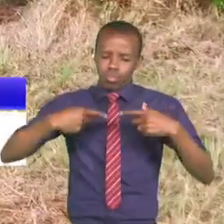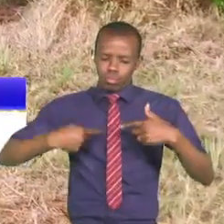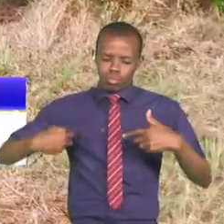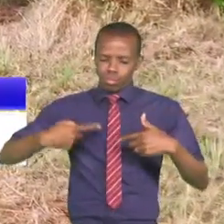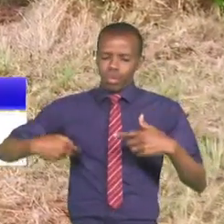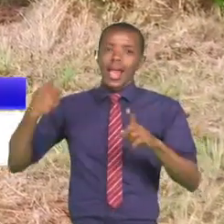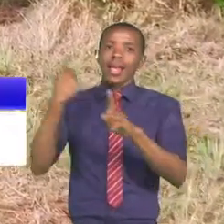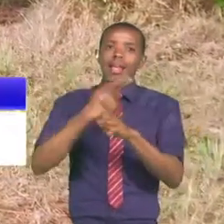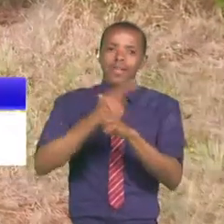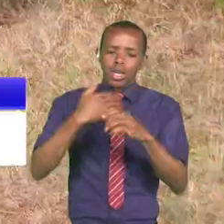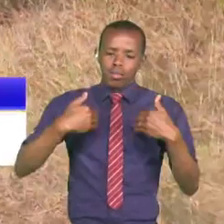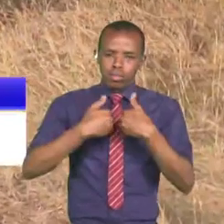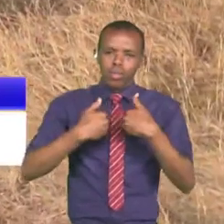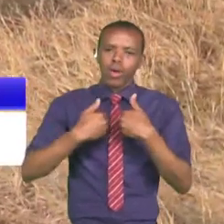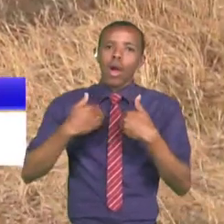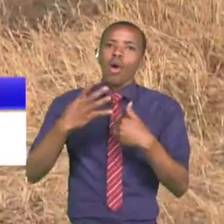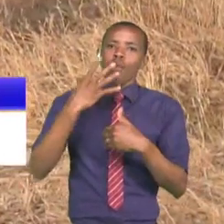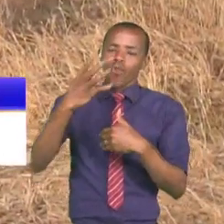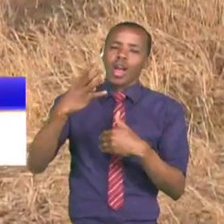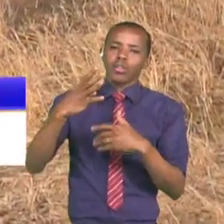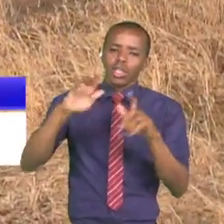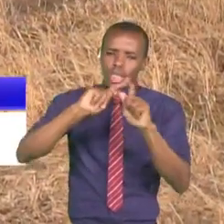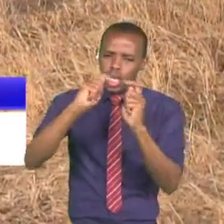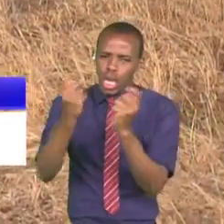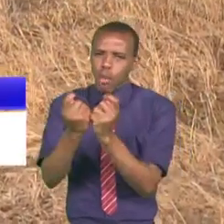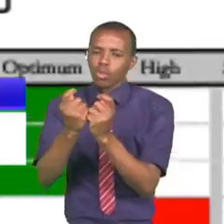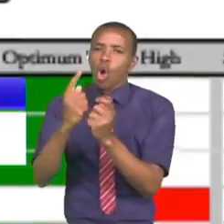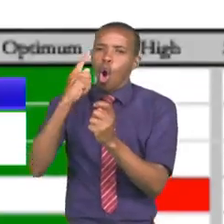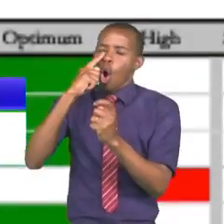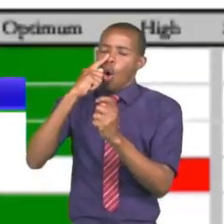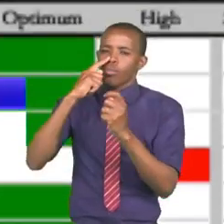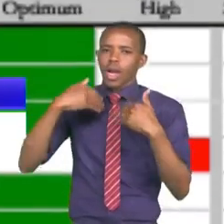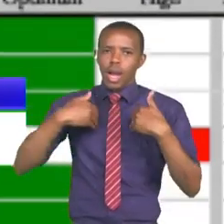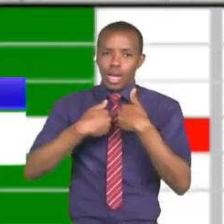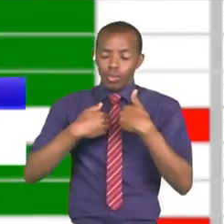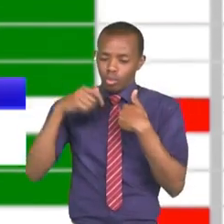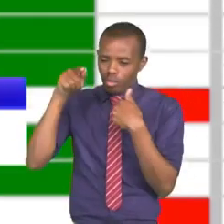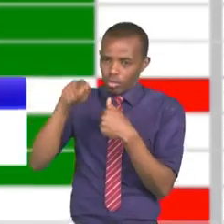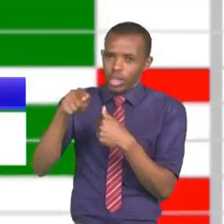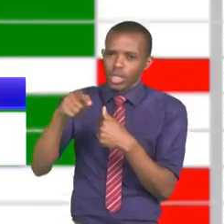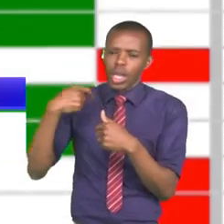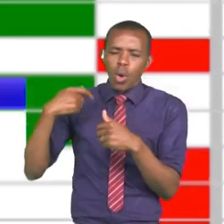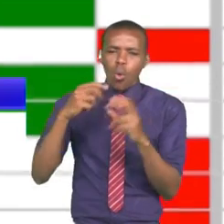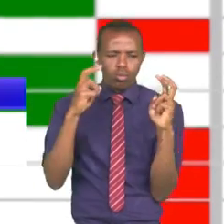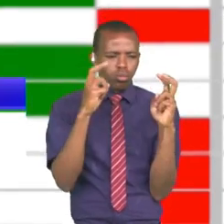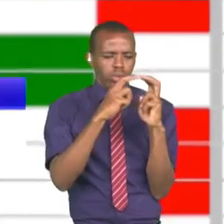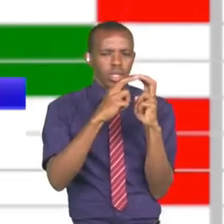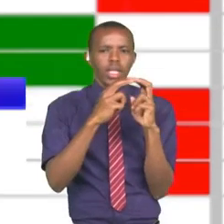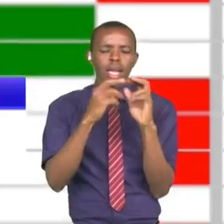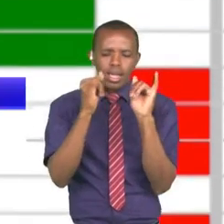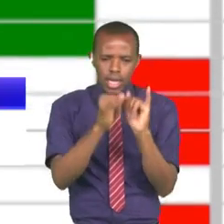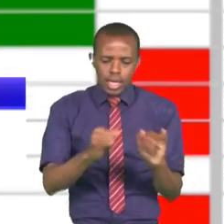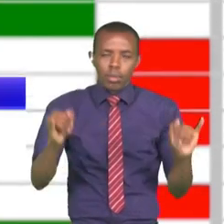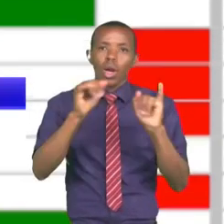diverse birdlife with over 400 species, call home. It was at this point we contracted an independent